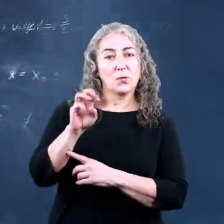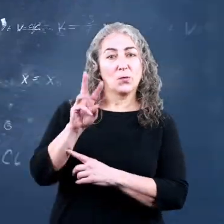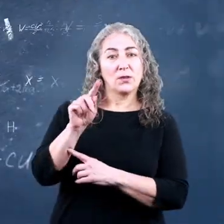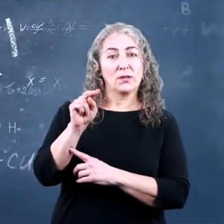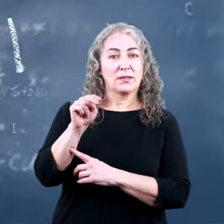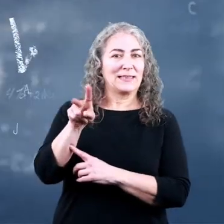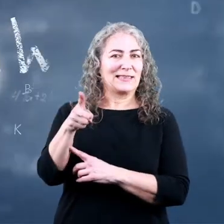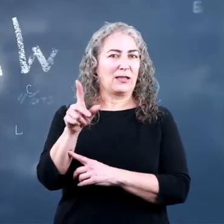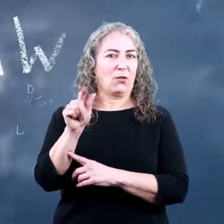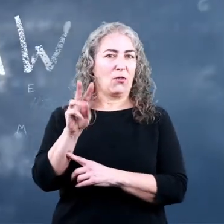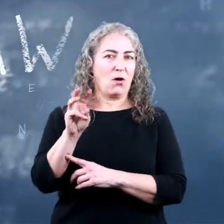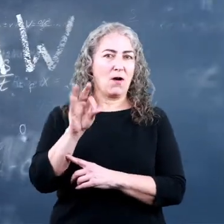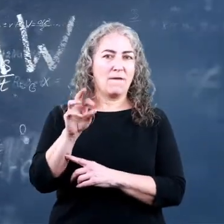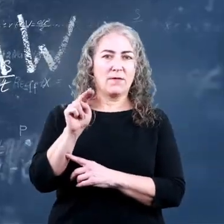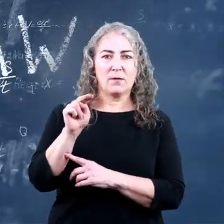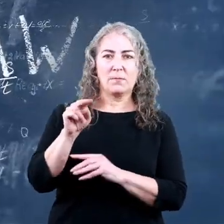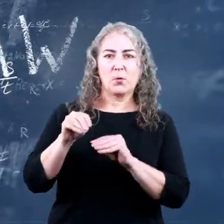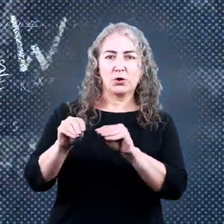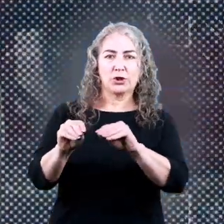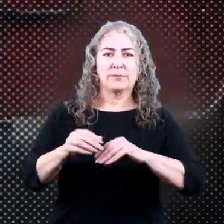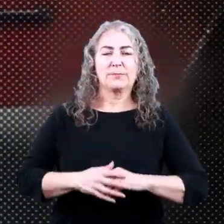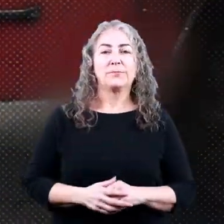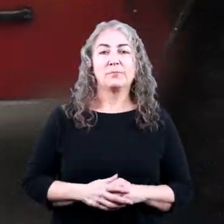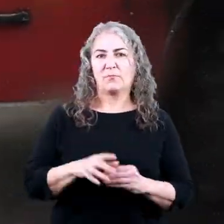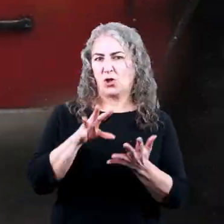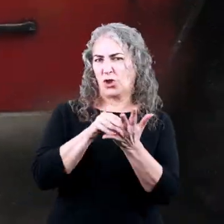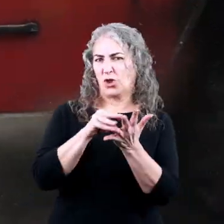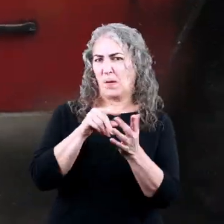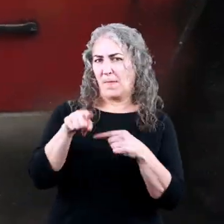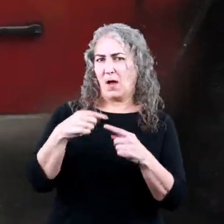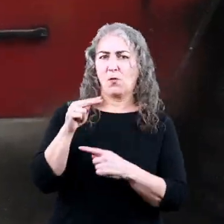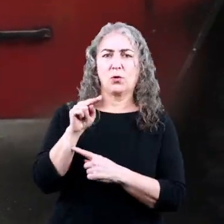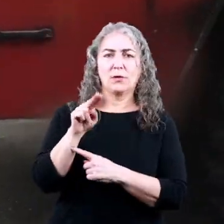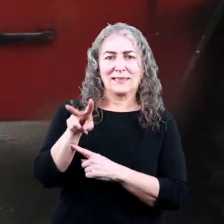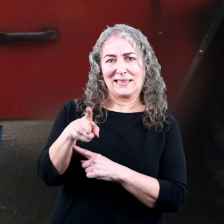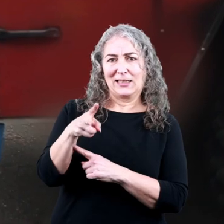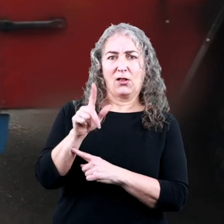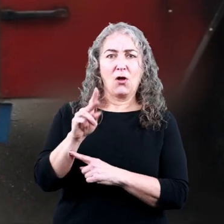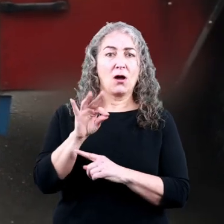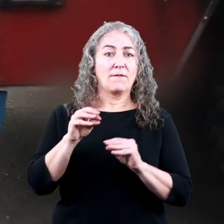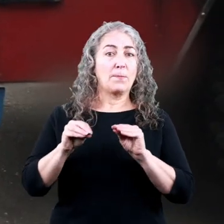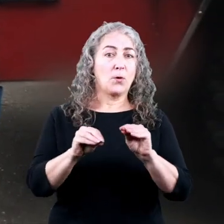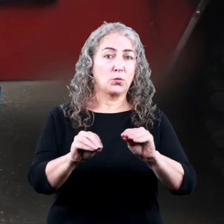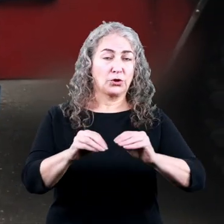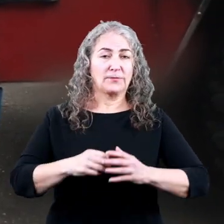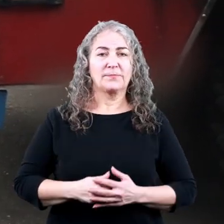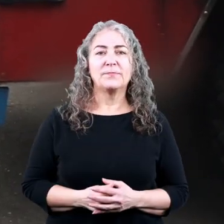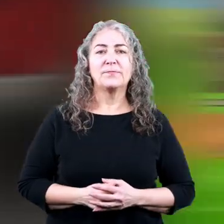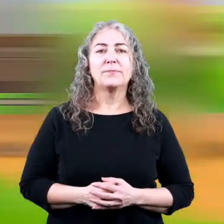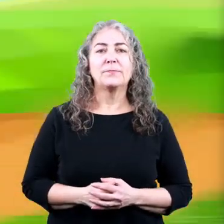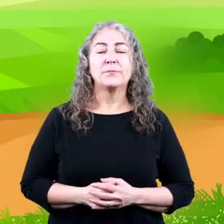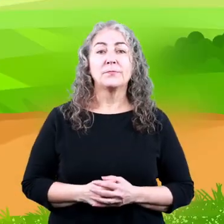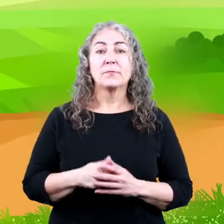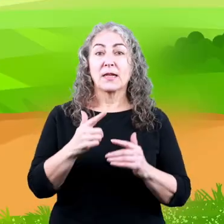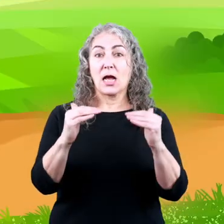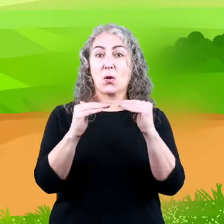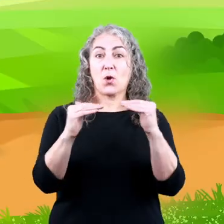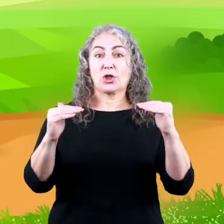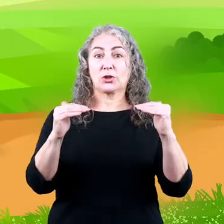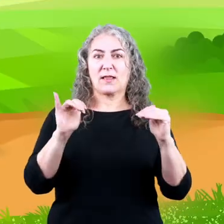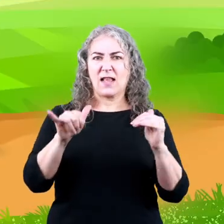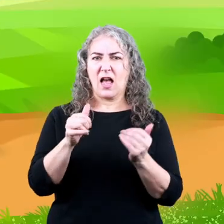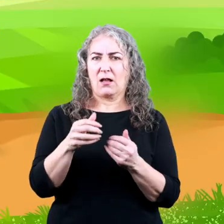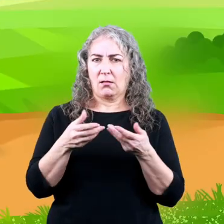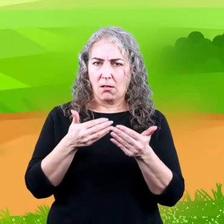Newton's Second Law of Motion Let's learn about Newton's Second Law of Motion. There is an